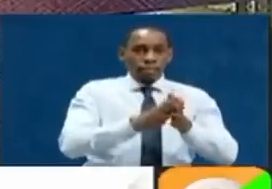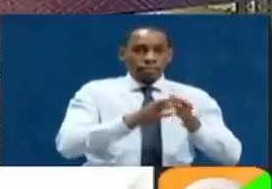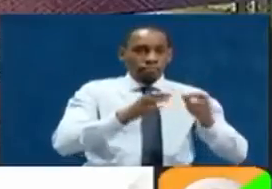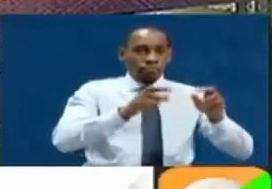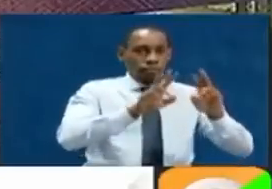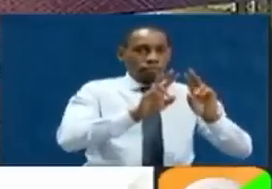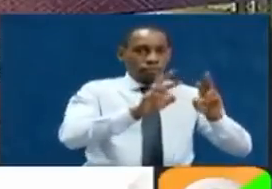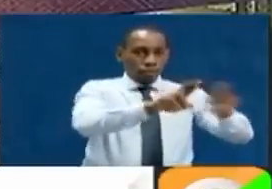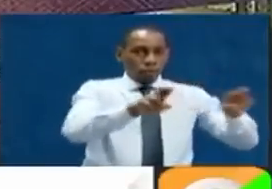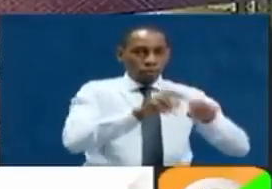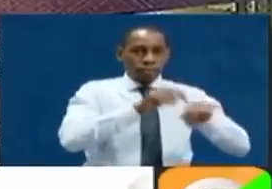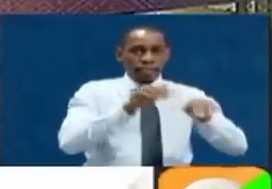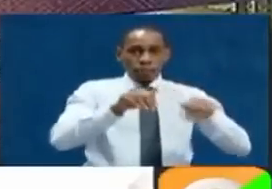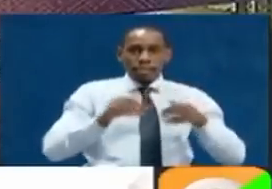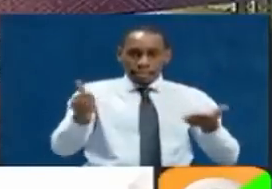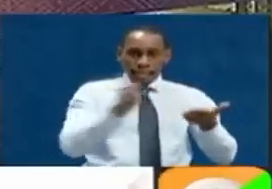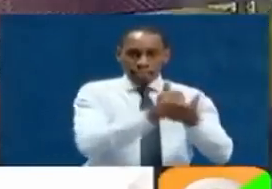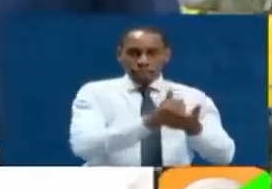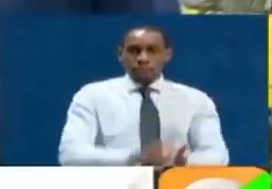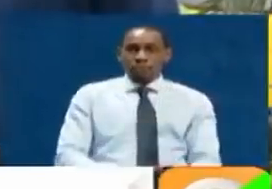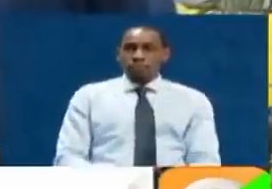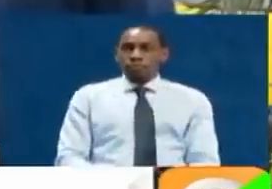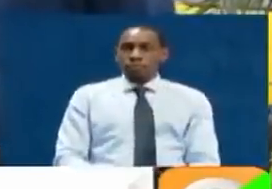unit as he awaited admission.